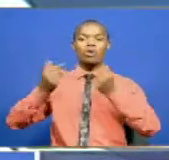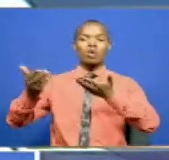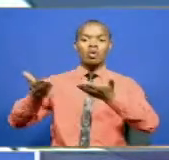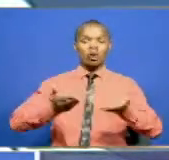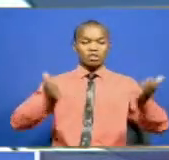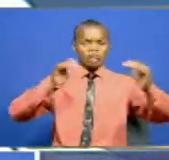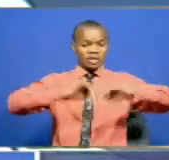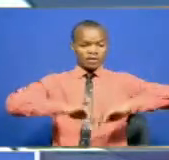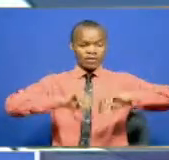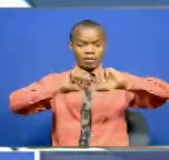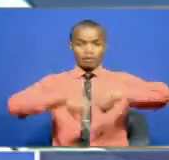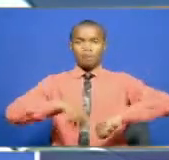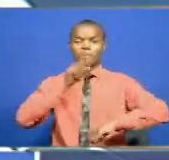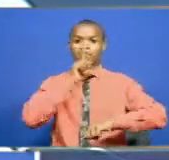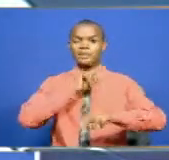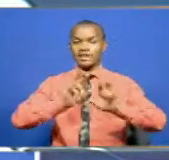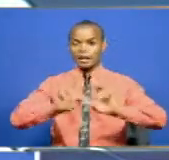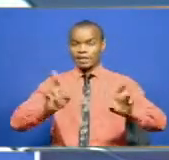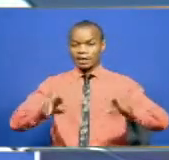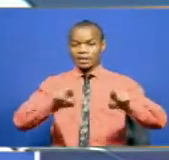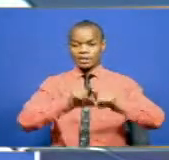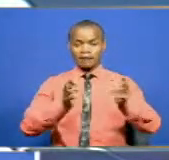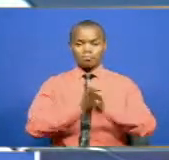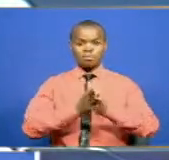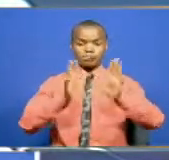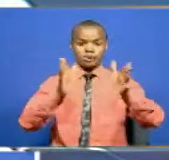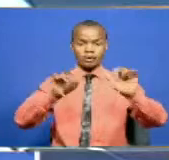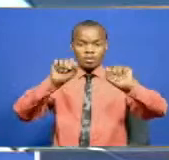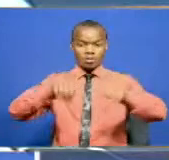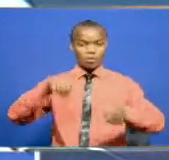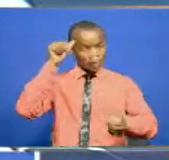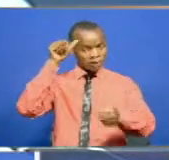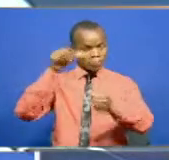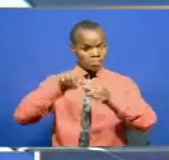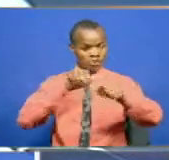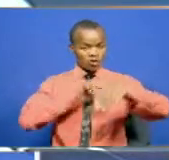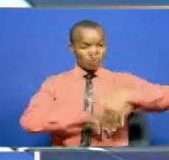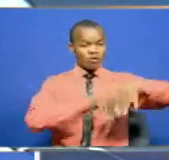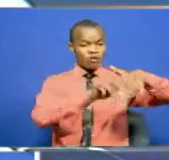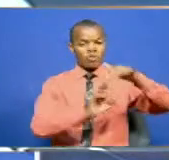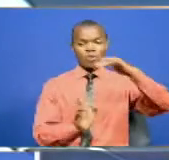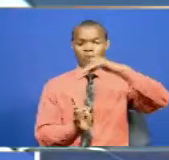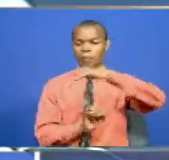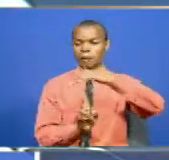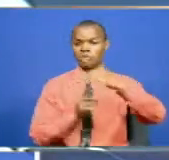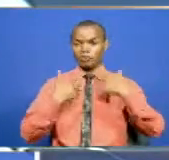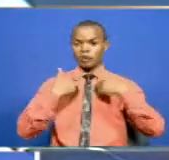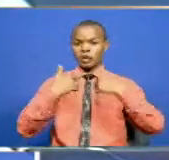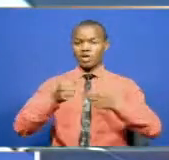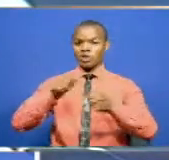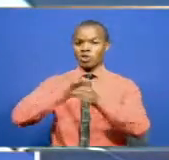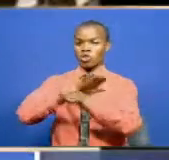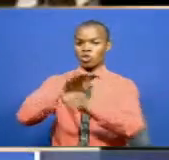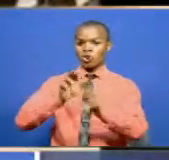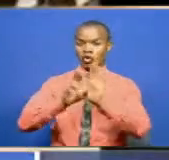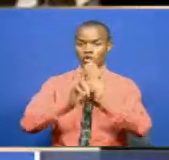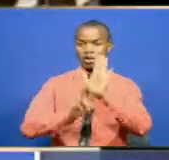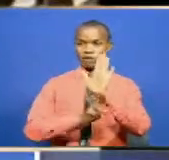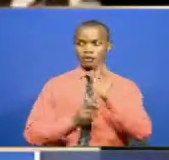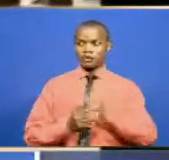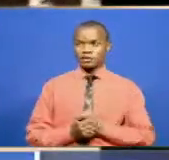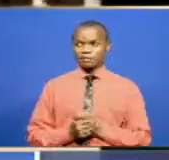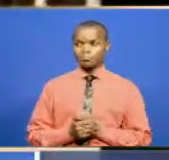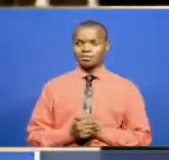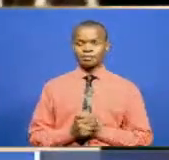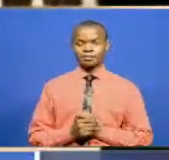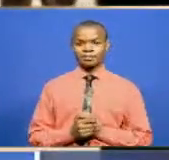been concluded and the celebration will be marked in accordance with the Ministry of Health COVID-19 protocols.